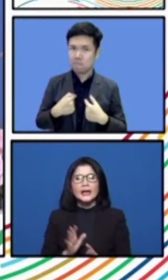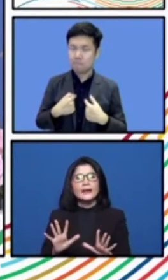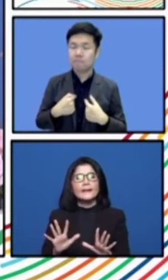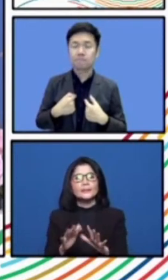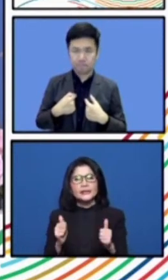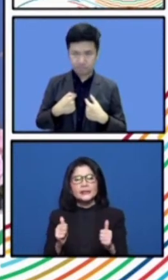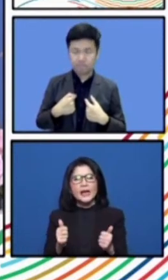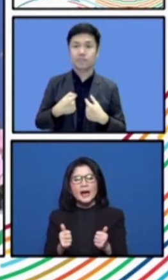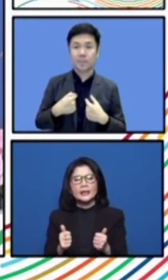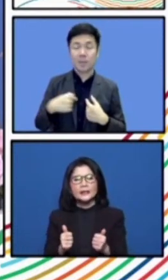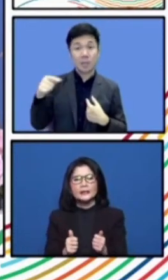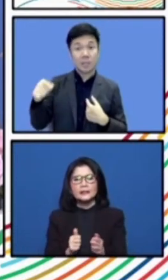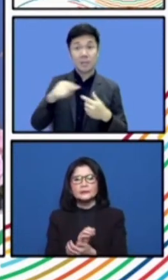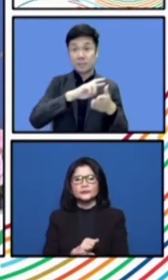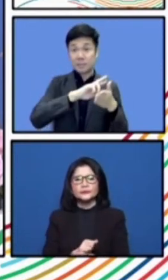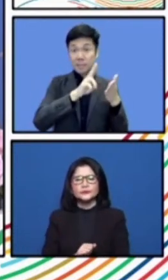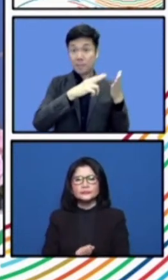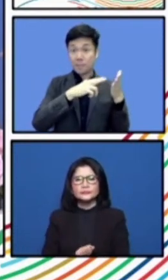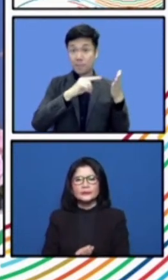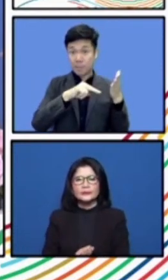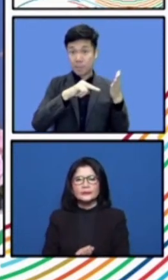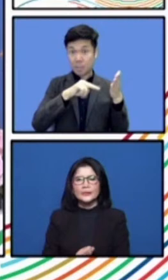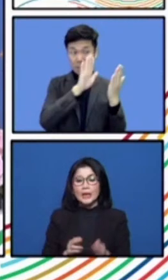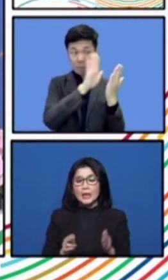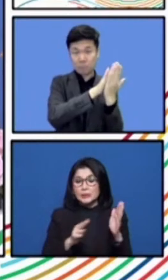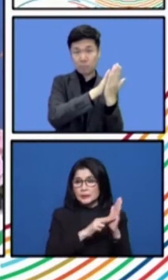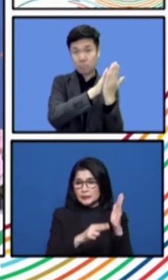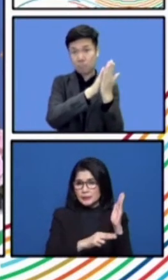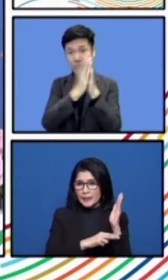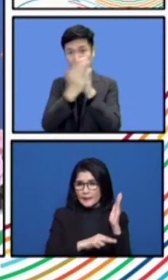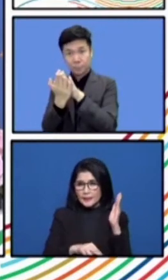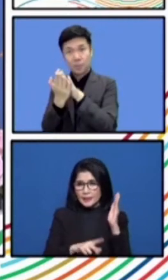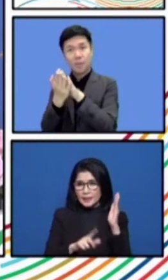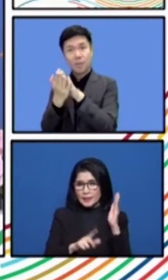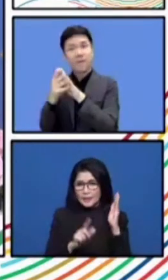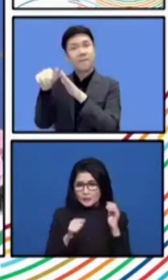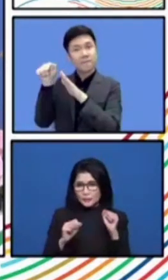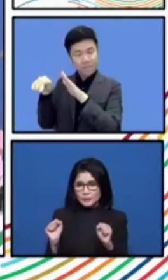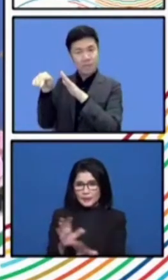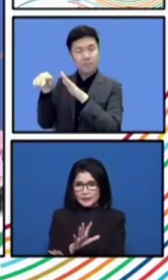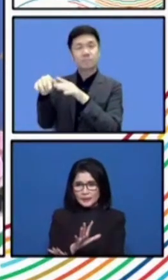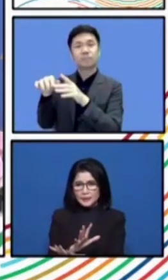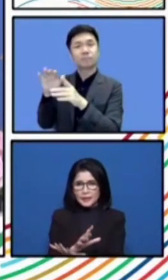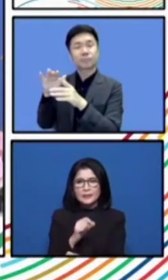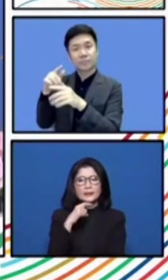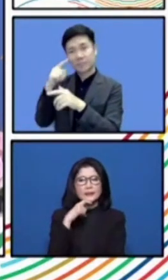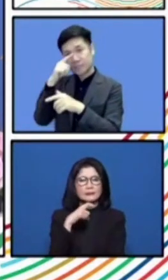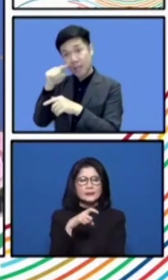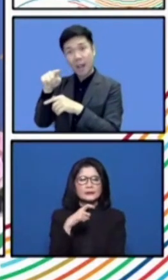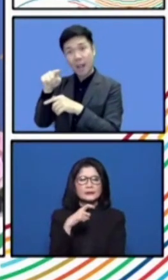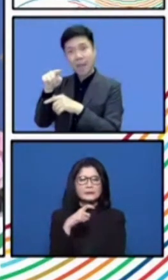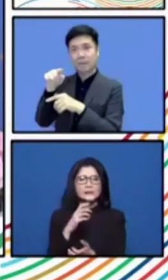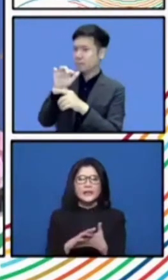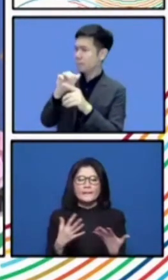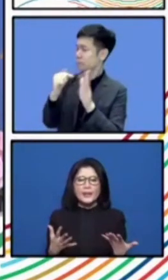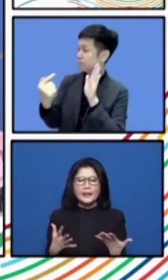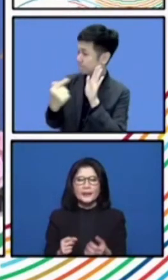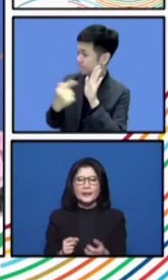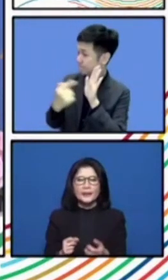of the crpd into practice by calling for changes